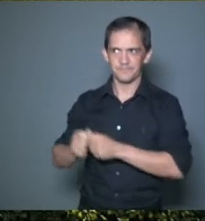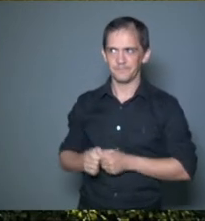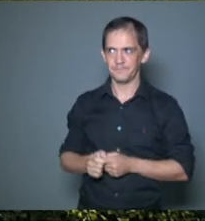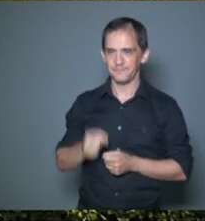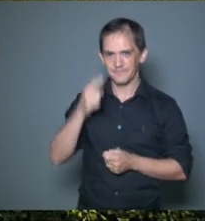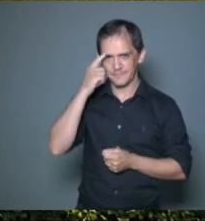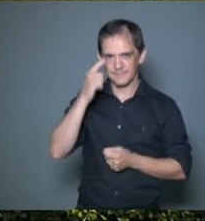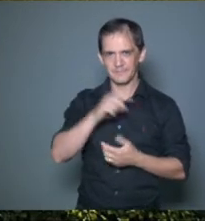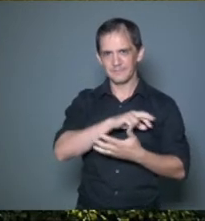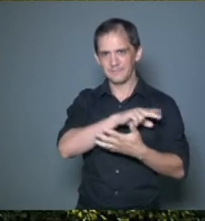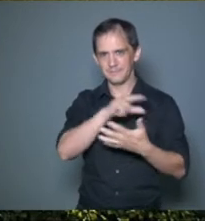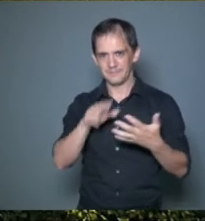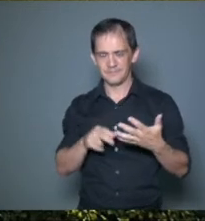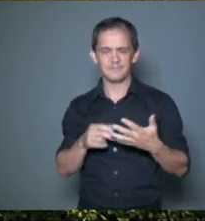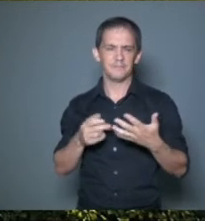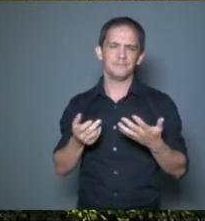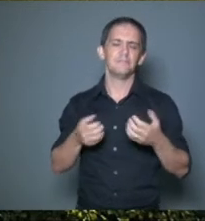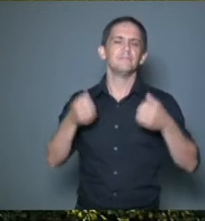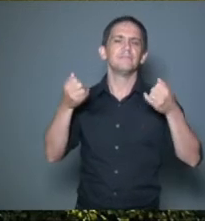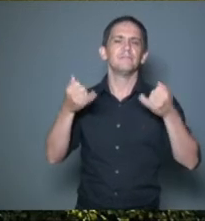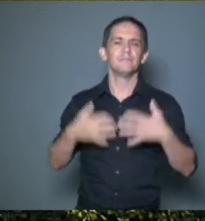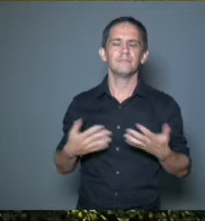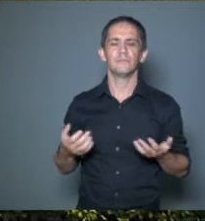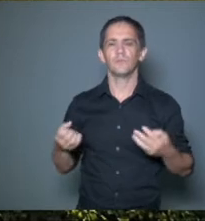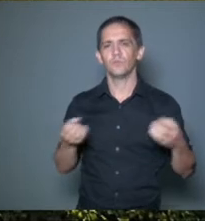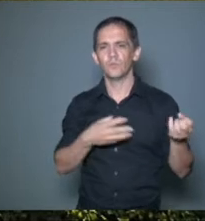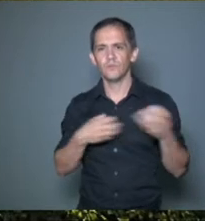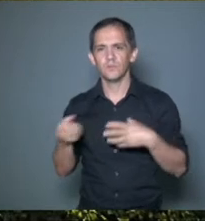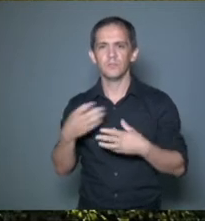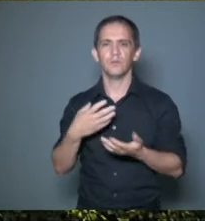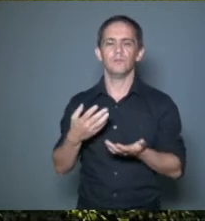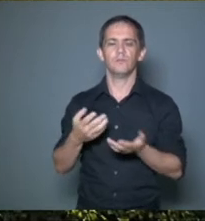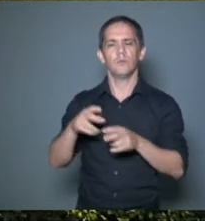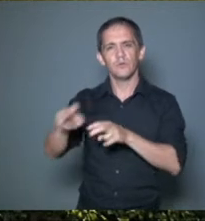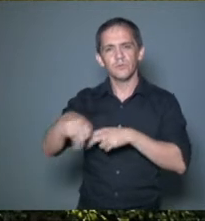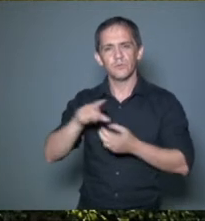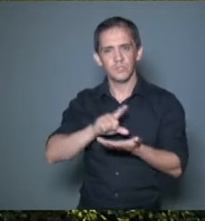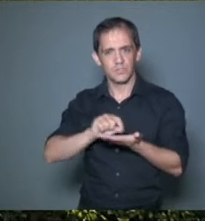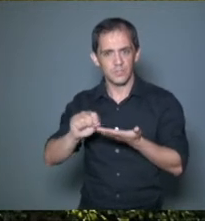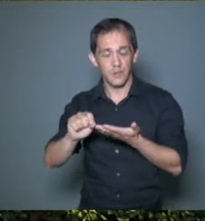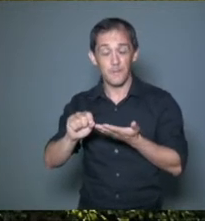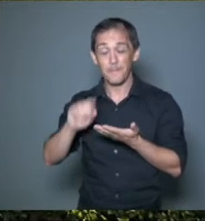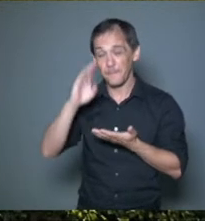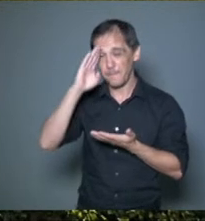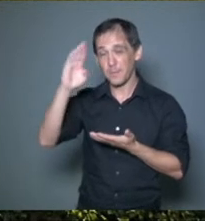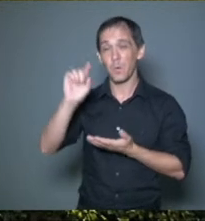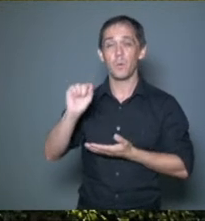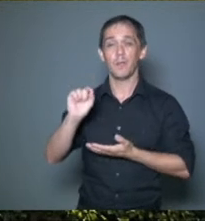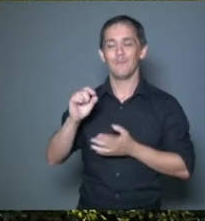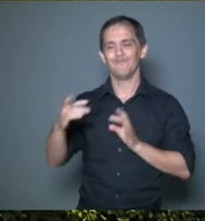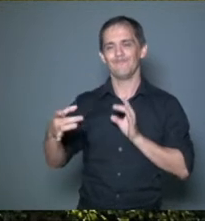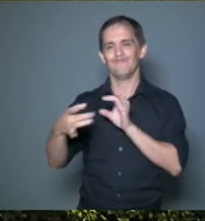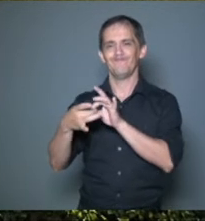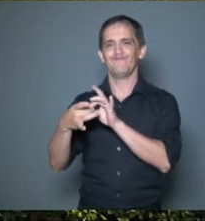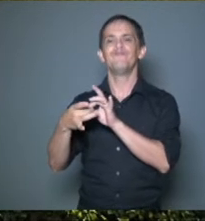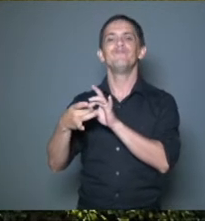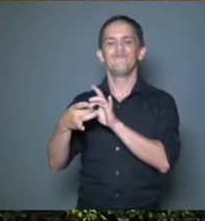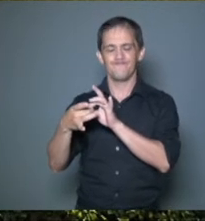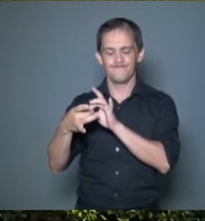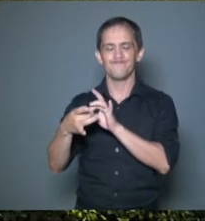had. And every time we talk about innovation and digital ag, the first step, of course, is